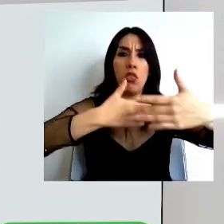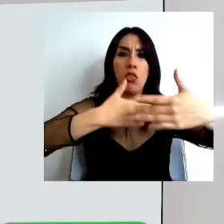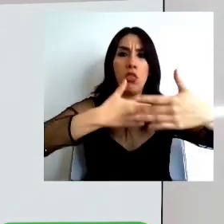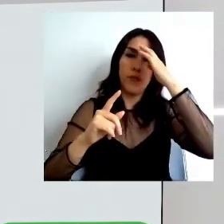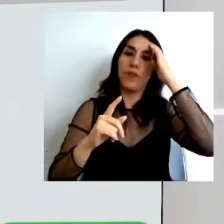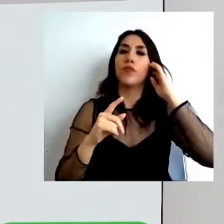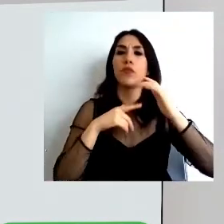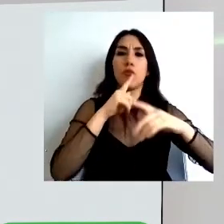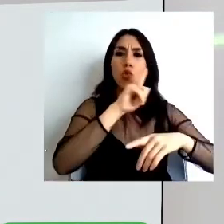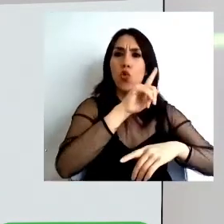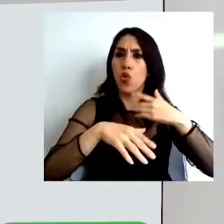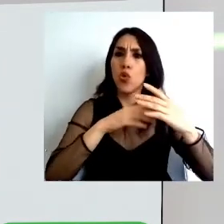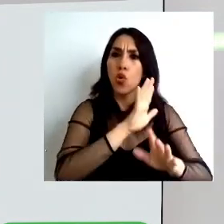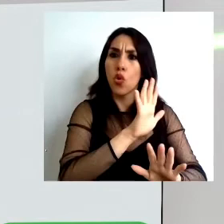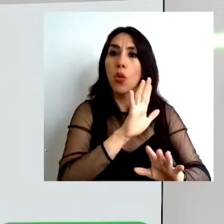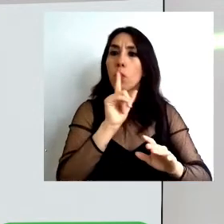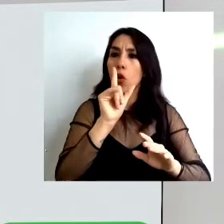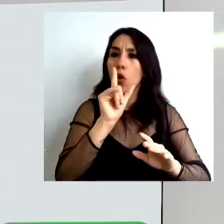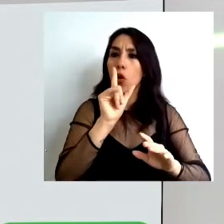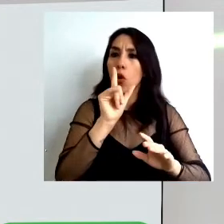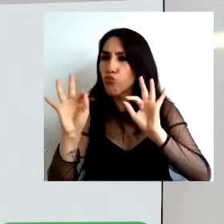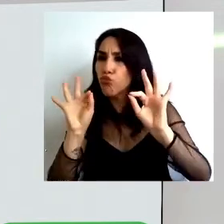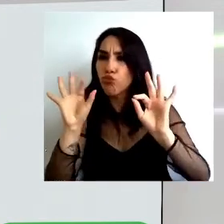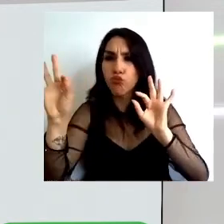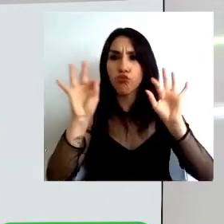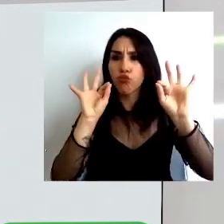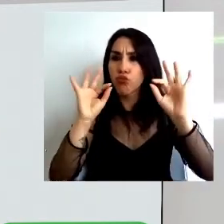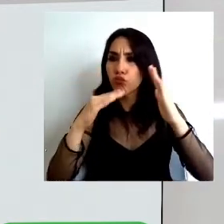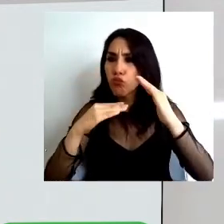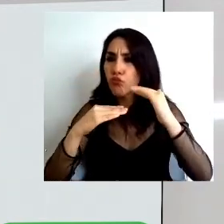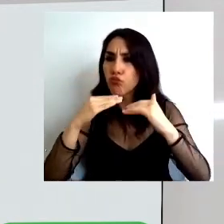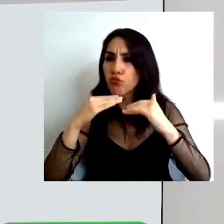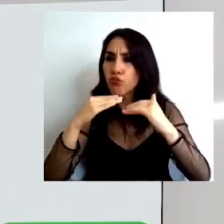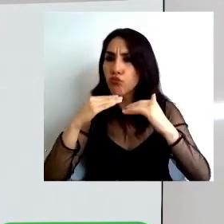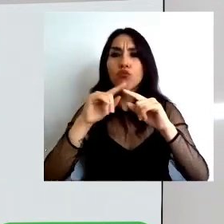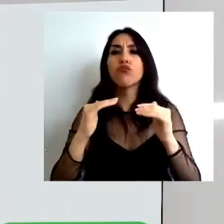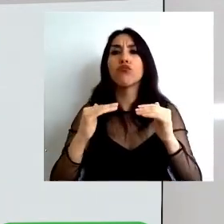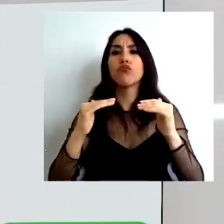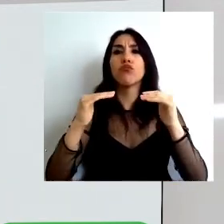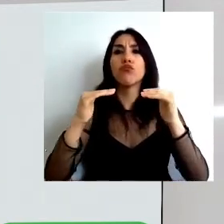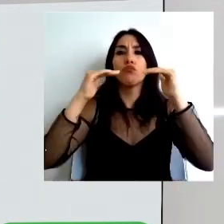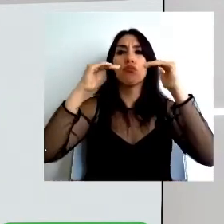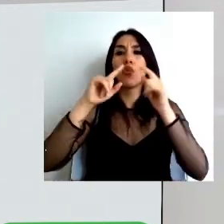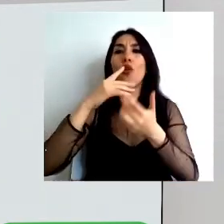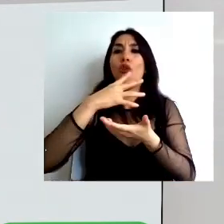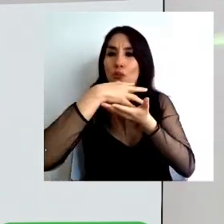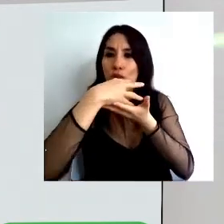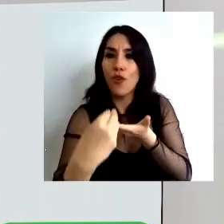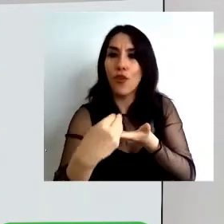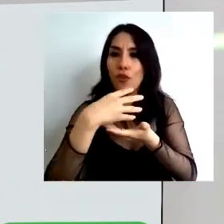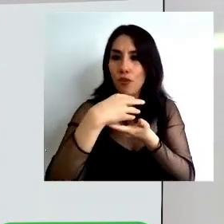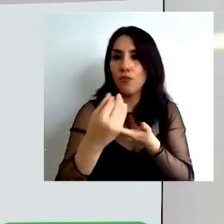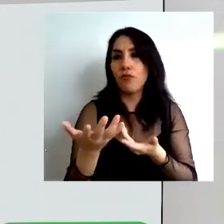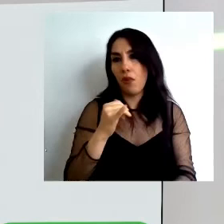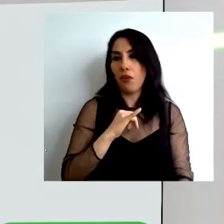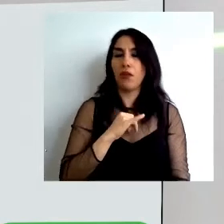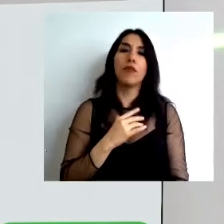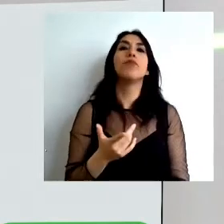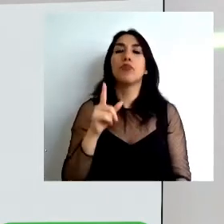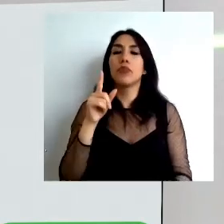somehow transferable to partners, perhaps documented or packaged in a way that you can offer support to your